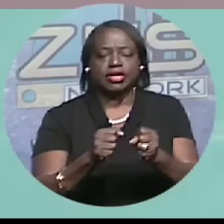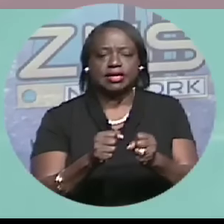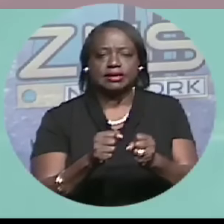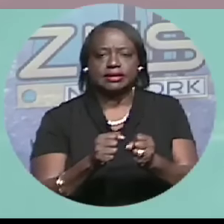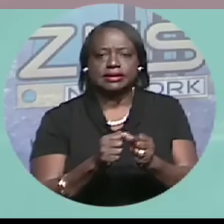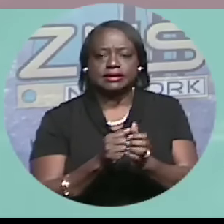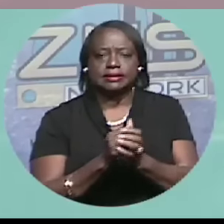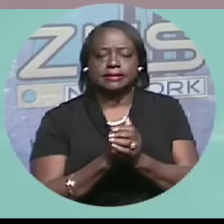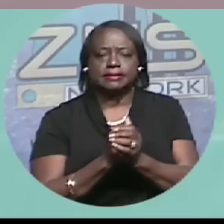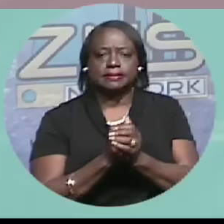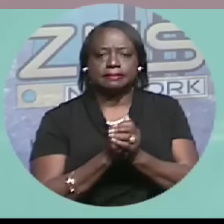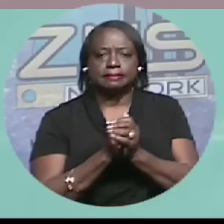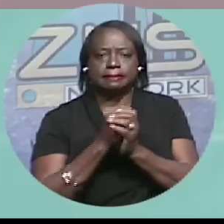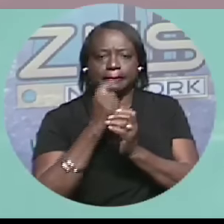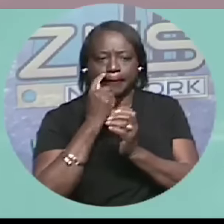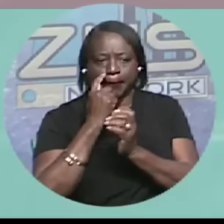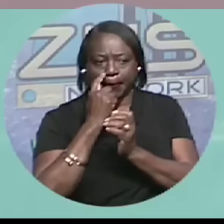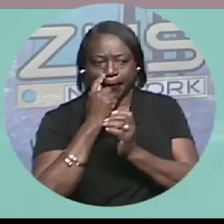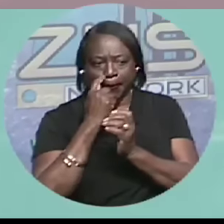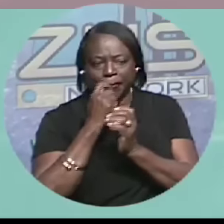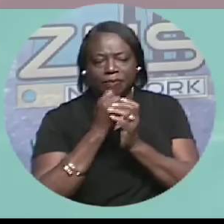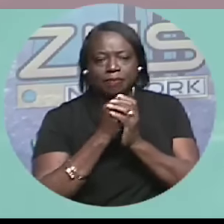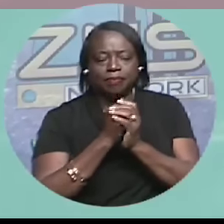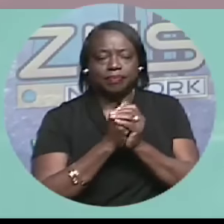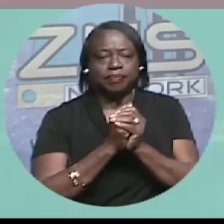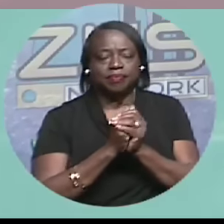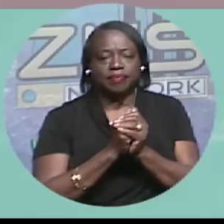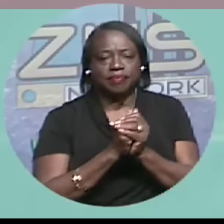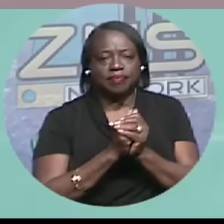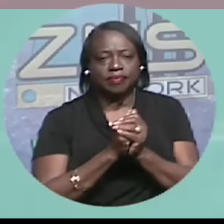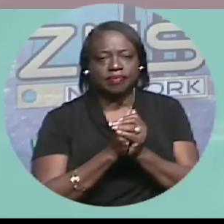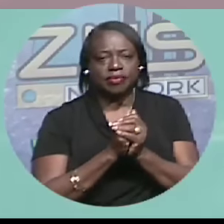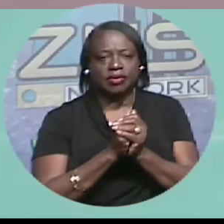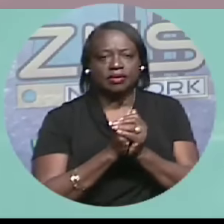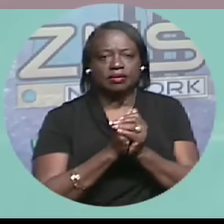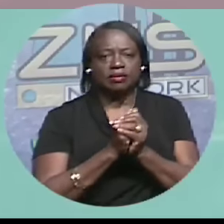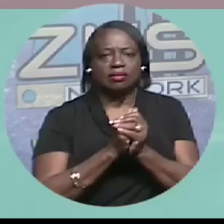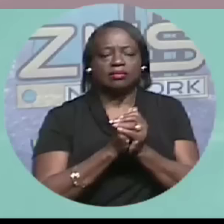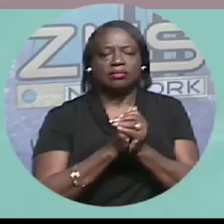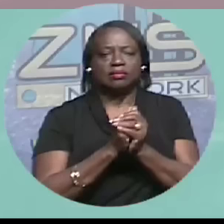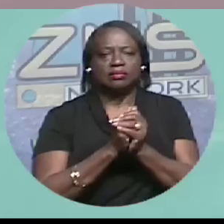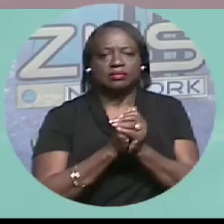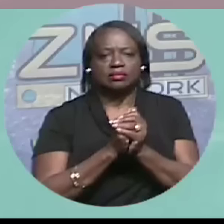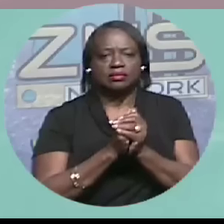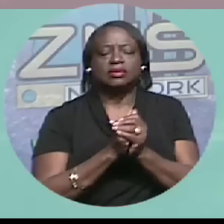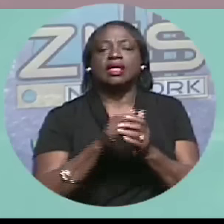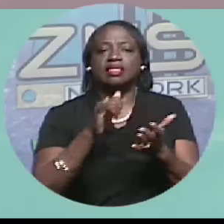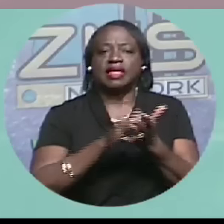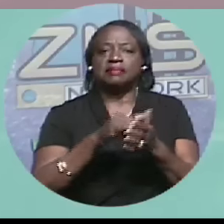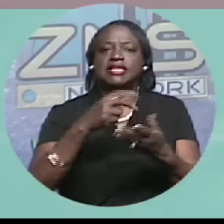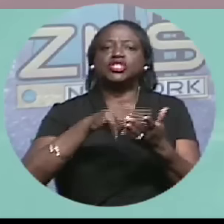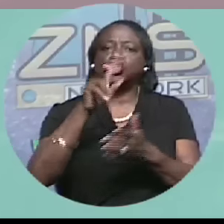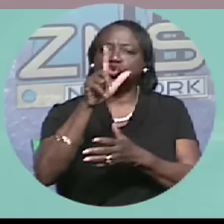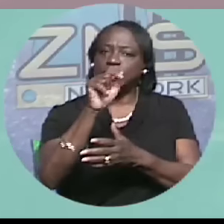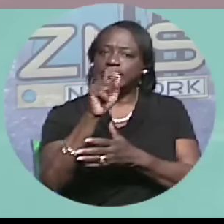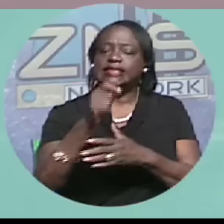had it not been intervention by officers and villagers on the street, that might have been over 20 young lives that got killed as a result of the high-powered weapon.